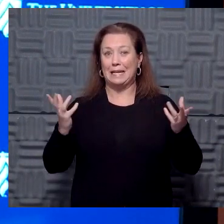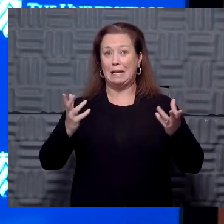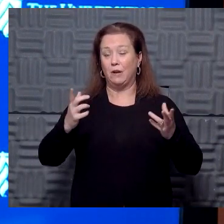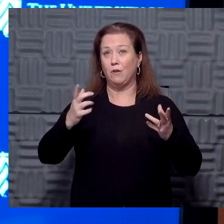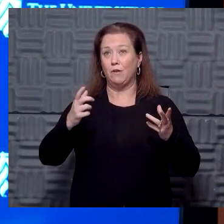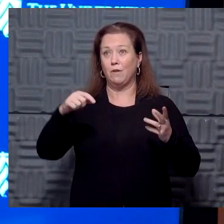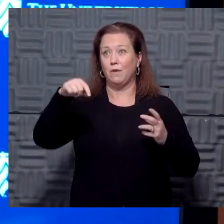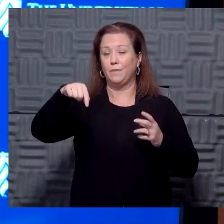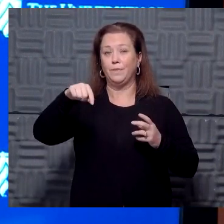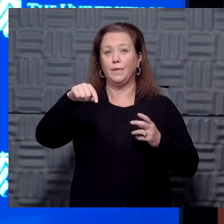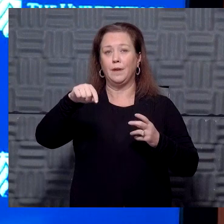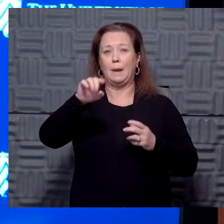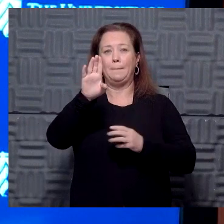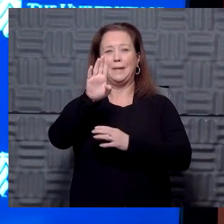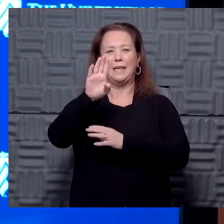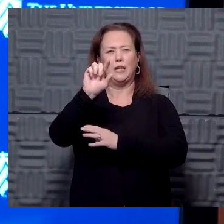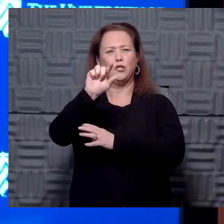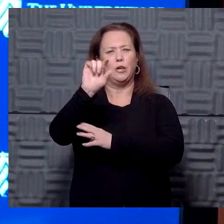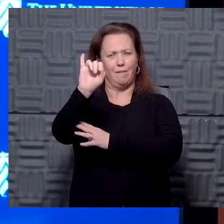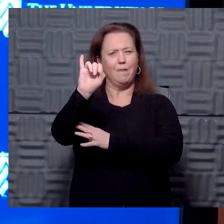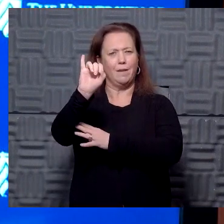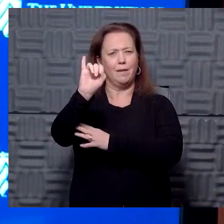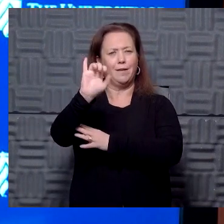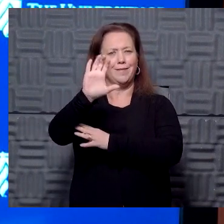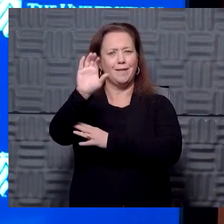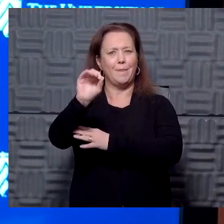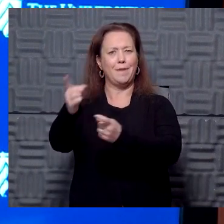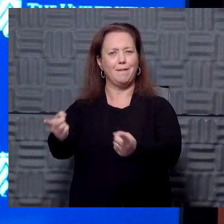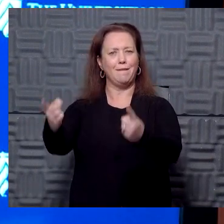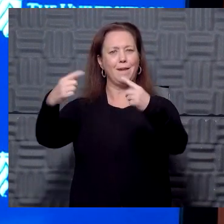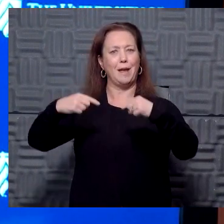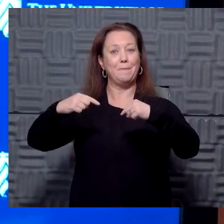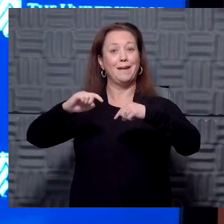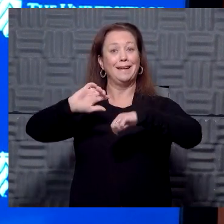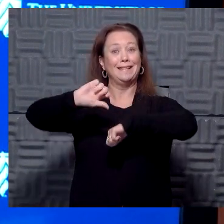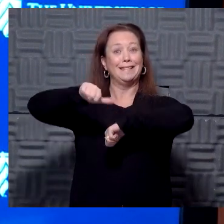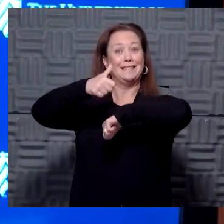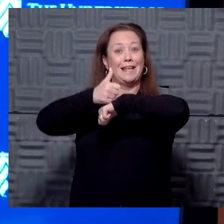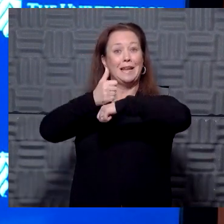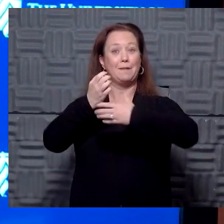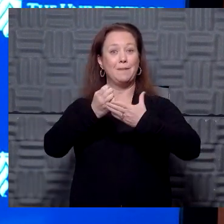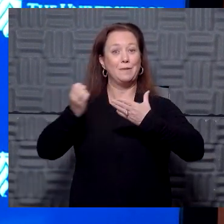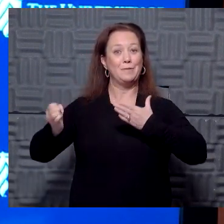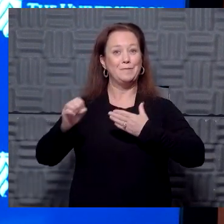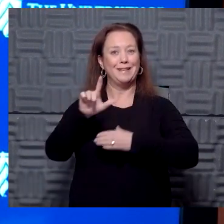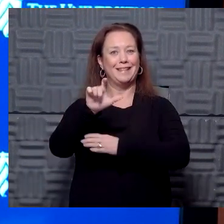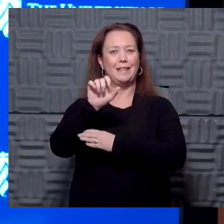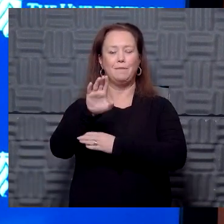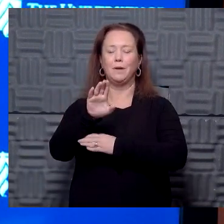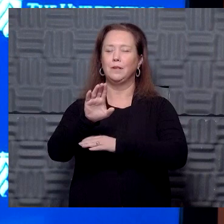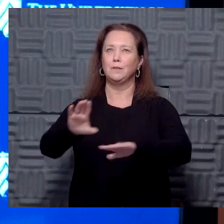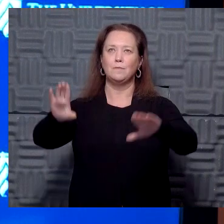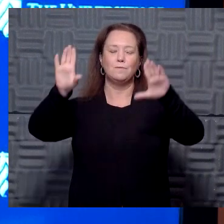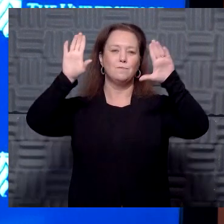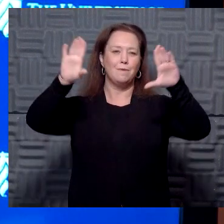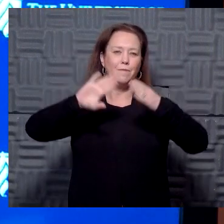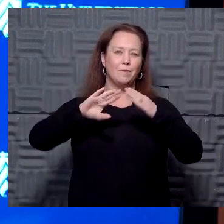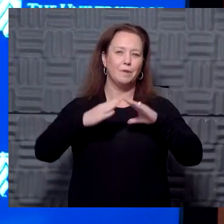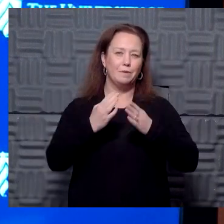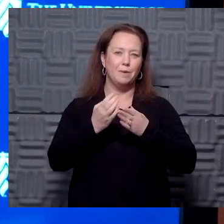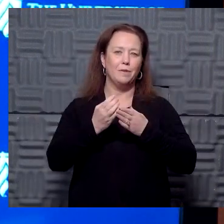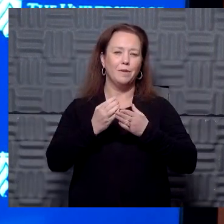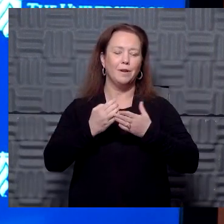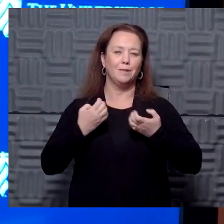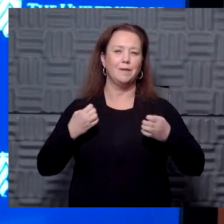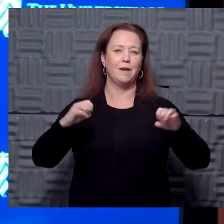from the company BGI, and they are helping us set up that equipment in a lab. And it's a great community effort. A